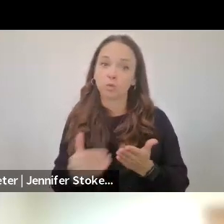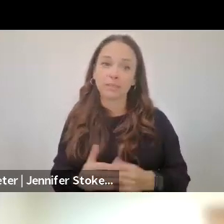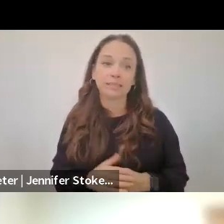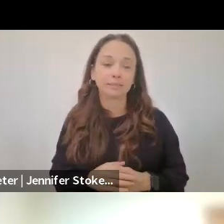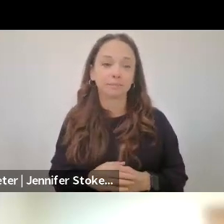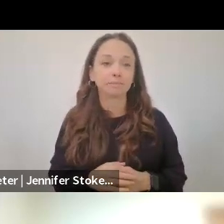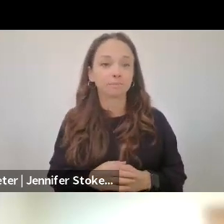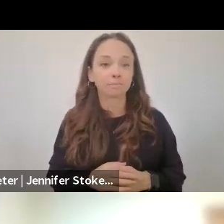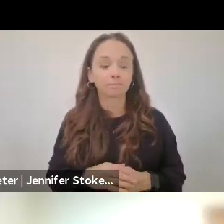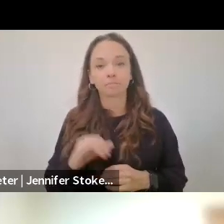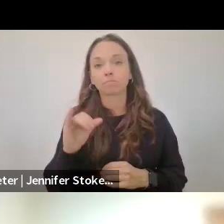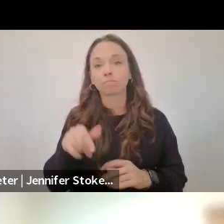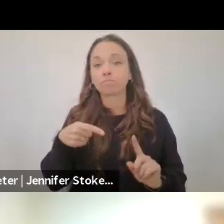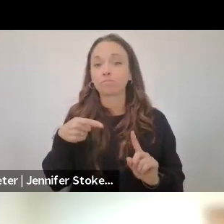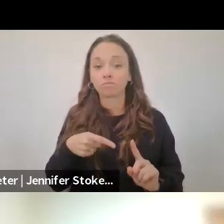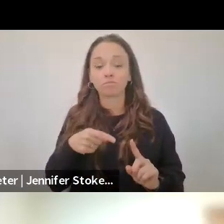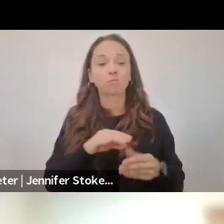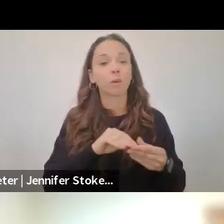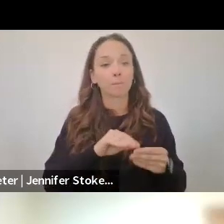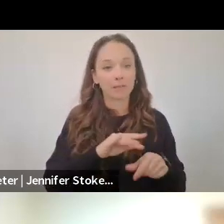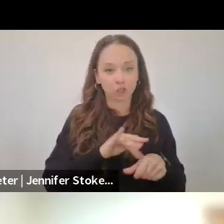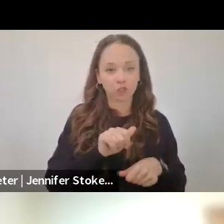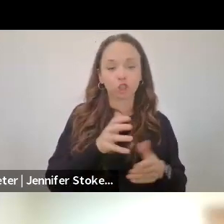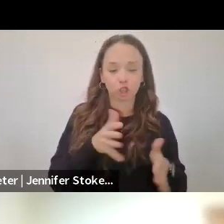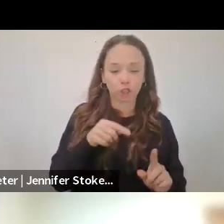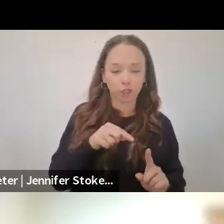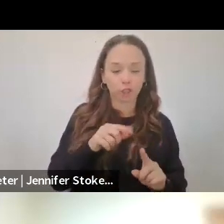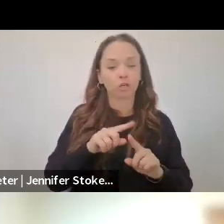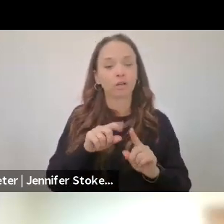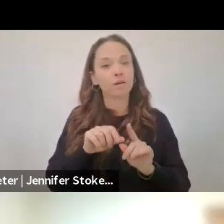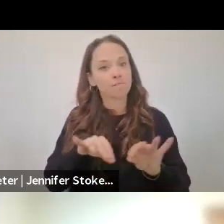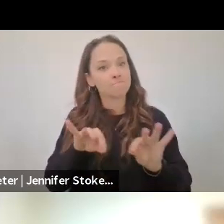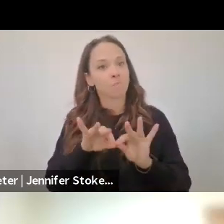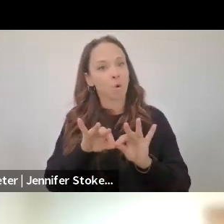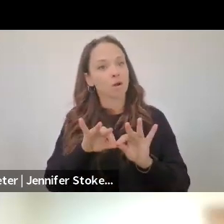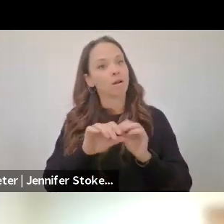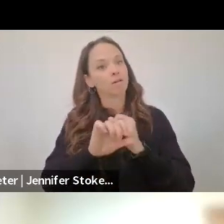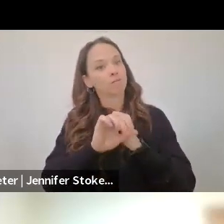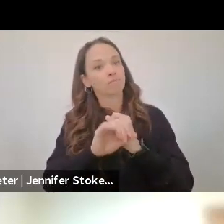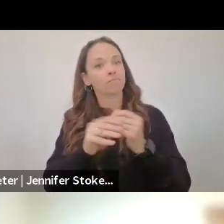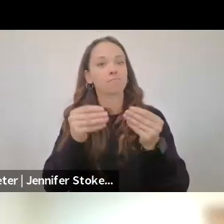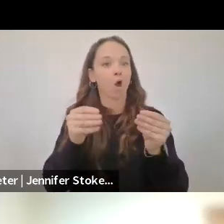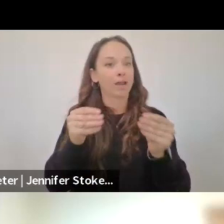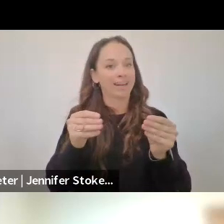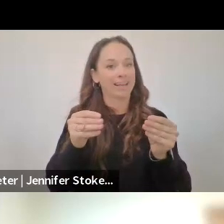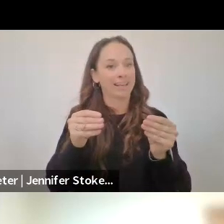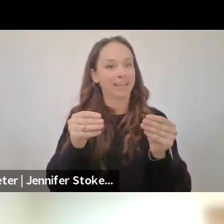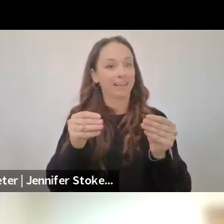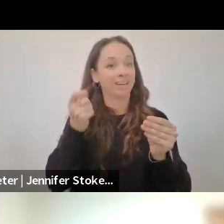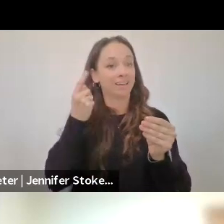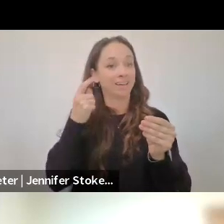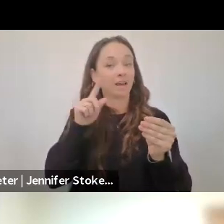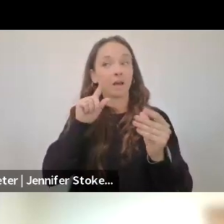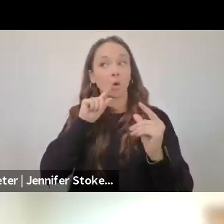so, and that in and of itself, we talked earlier about the importance of marketing and those sorts of things. Word of mouth